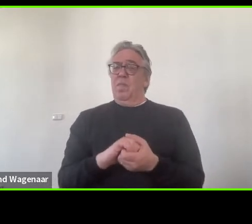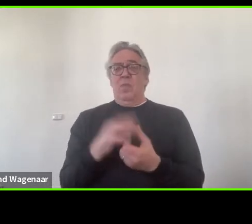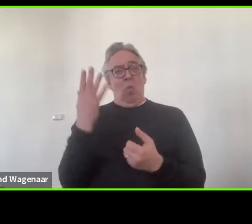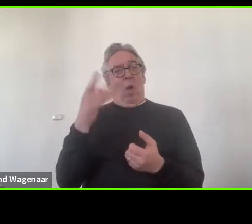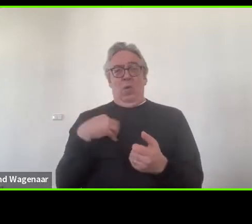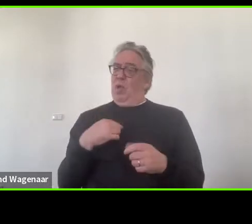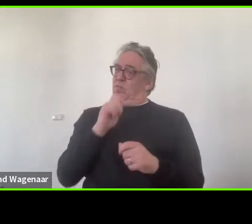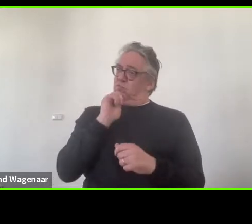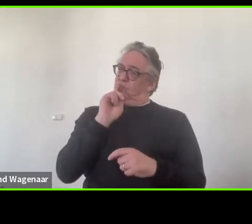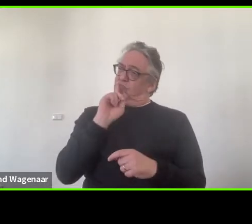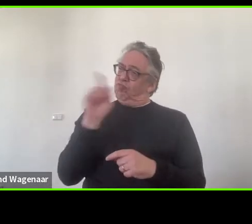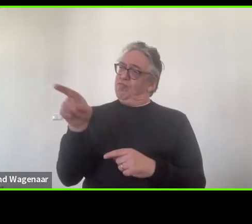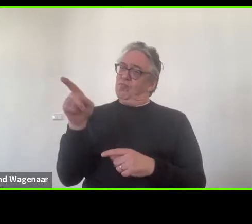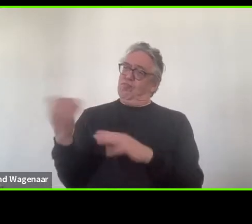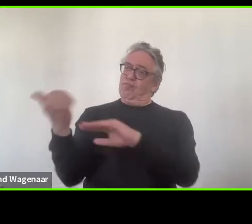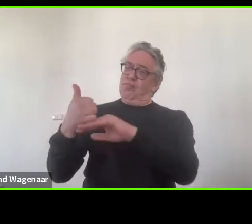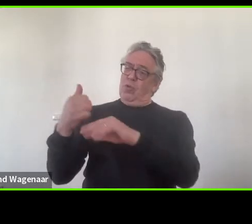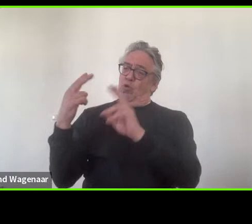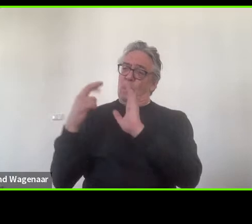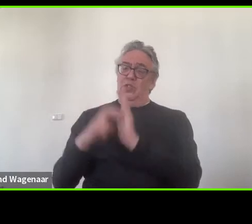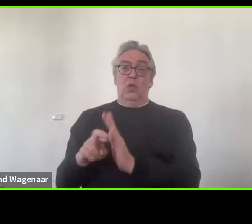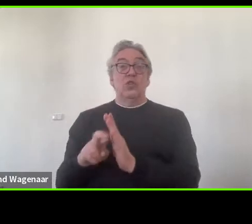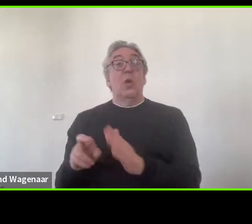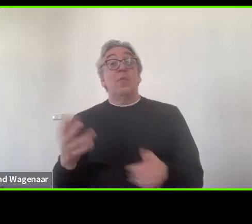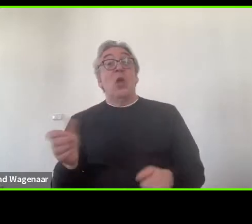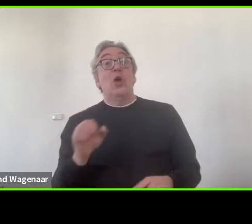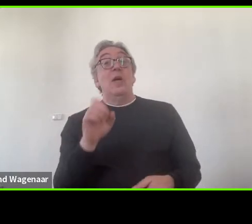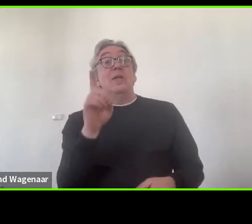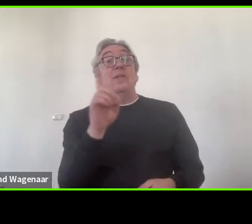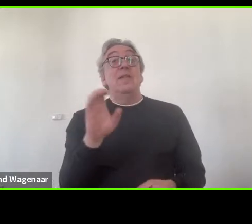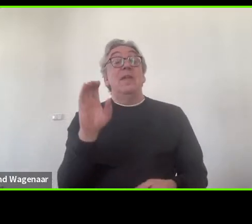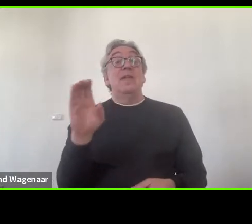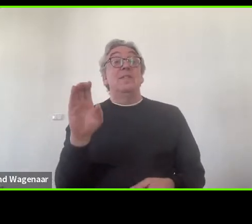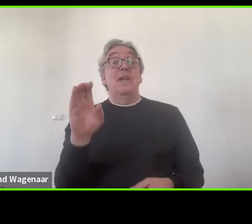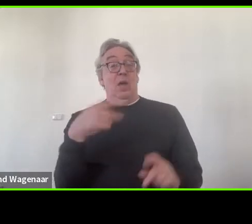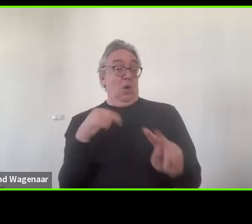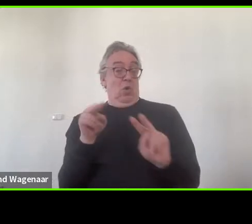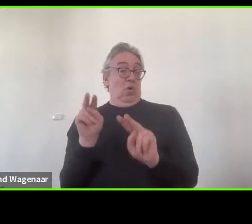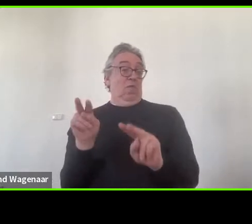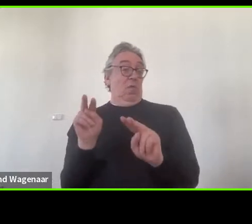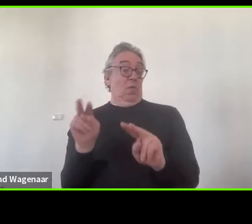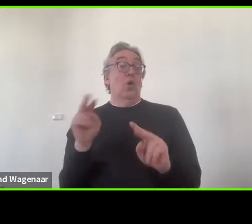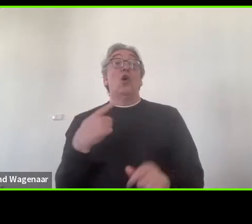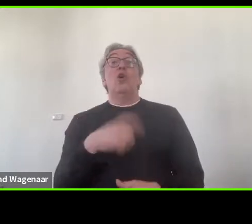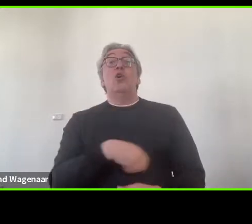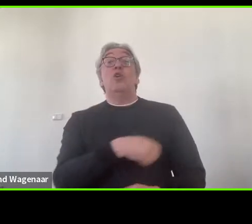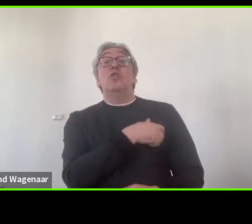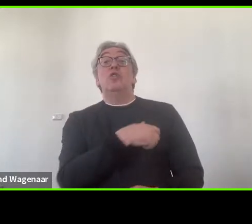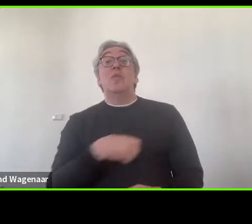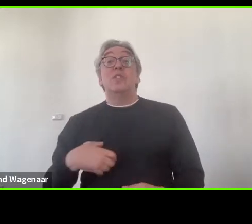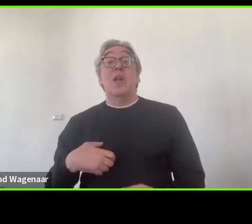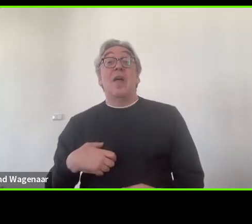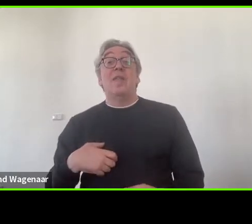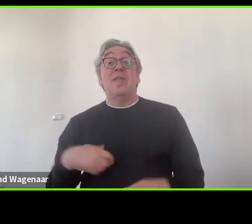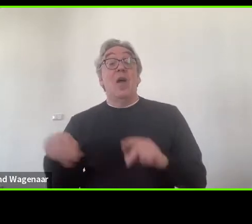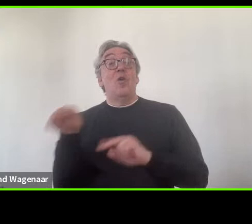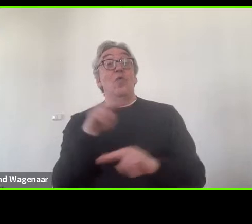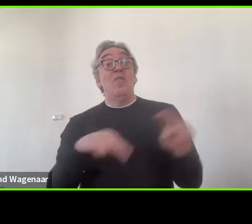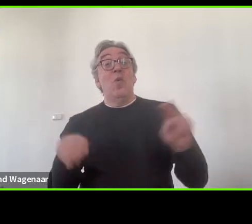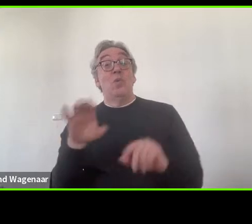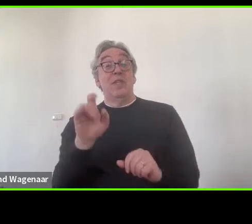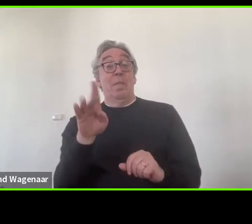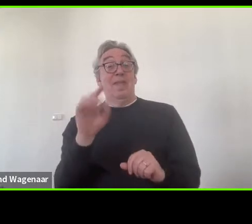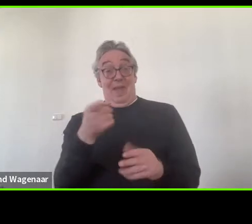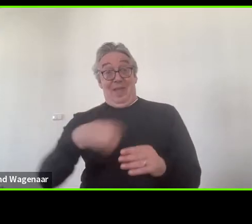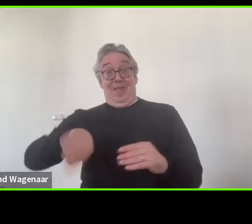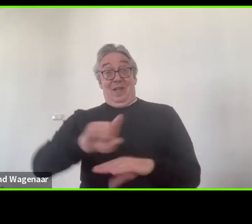our work. The SDDC is closely following the review of Switzerland under the CRPD, which is taking place next